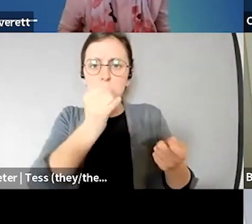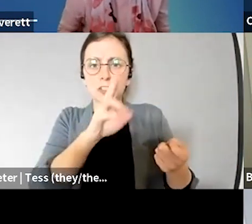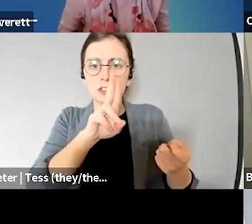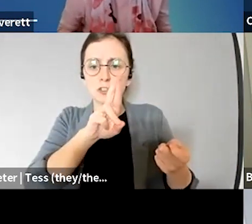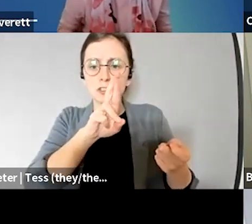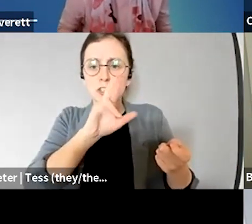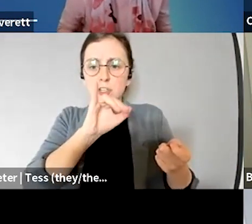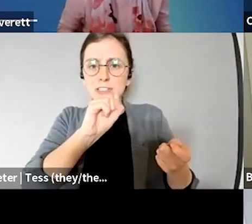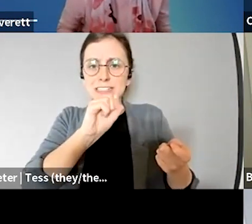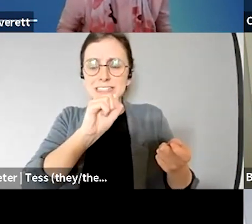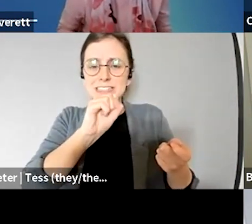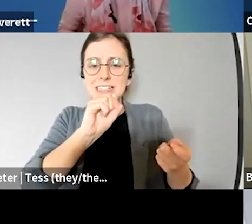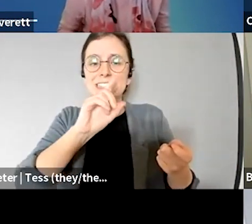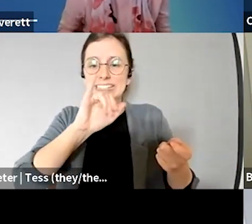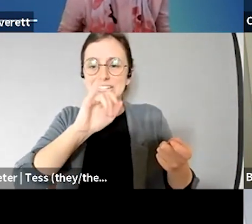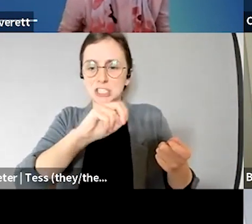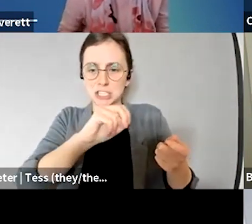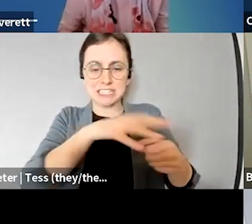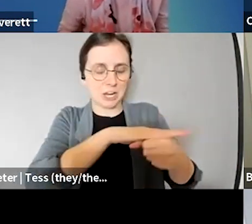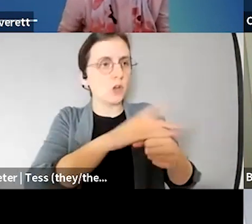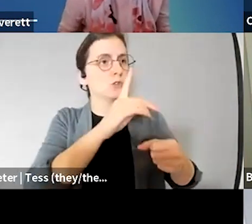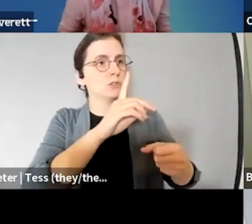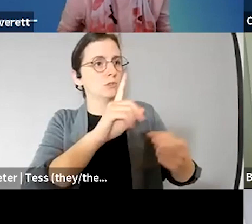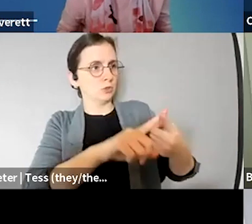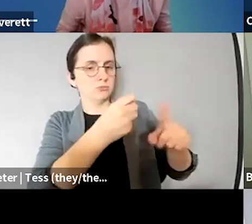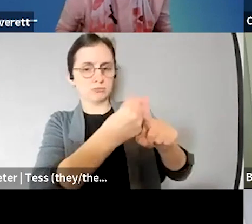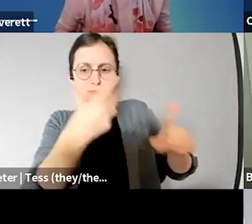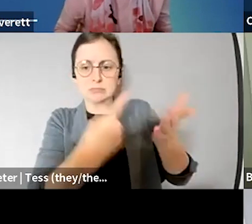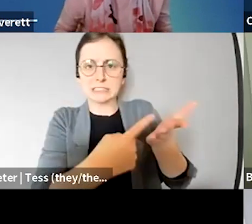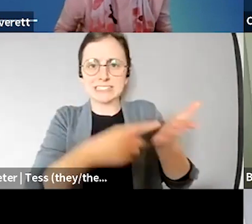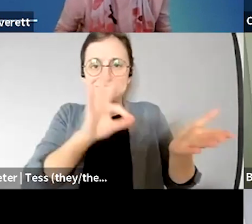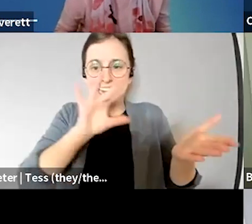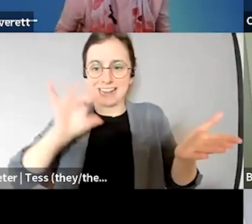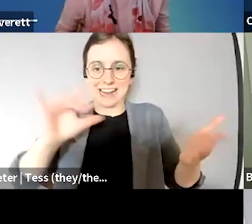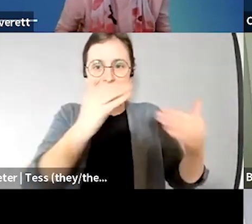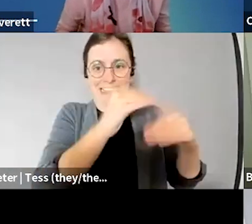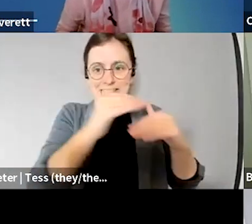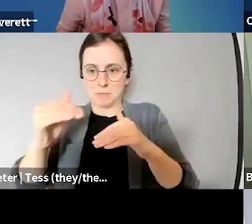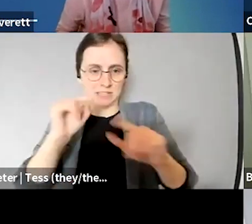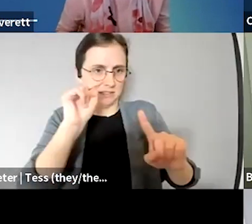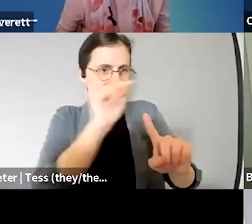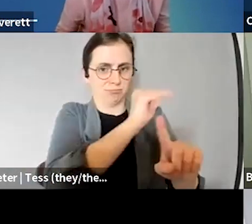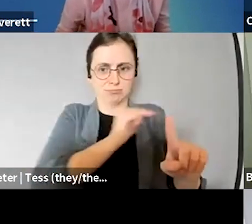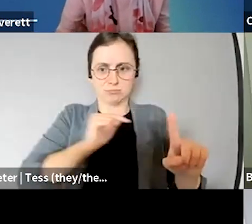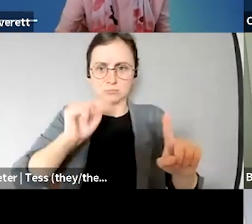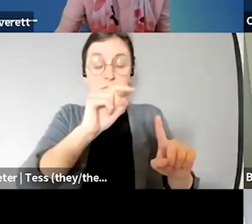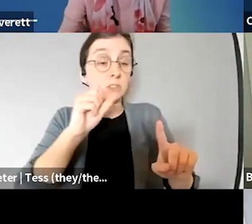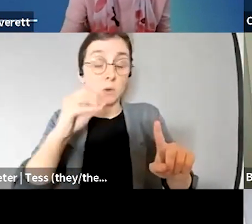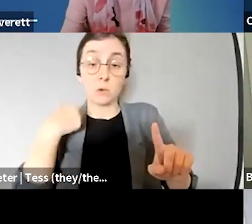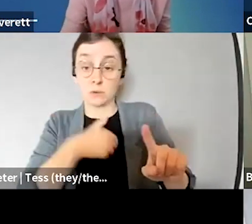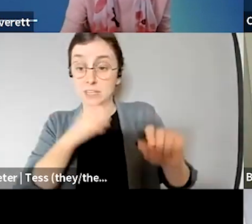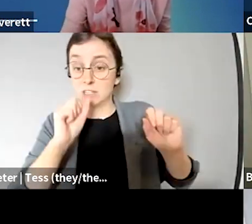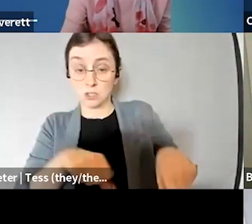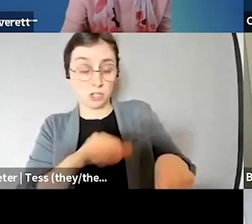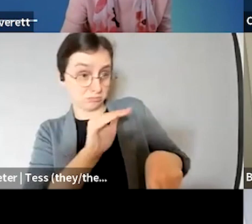988 implementation components in their various jurisdictions. So to call upon that as maybe a resource to see what kind